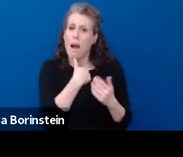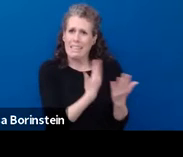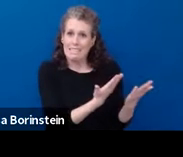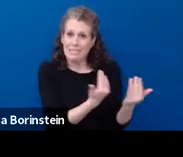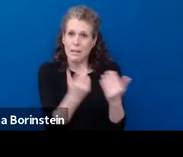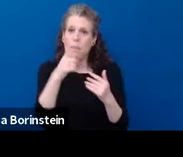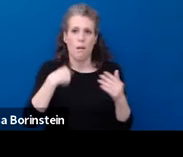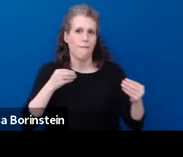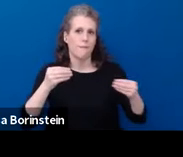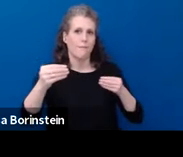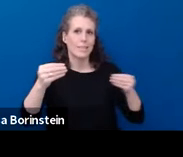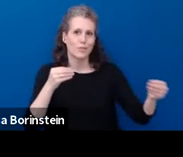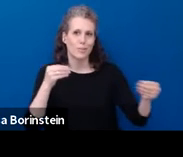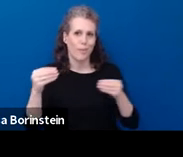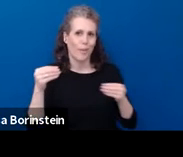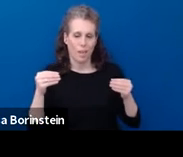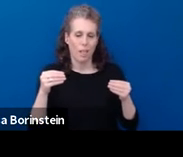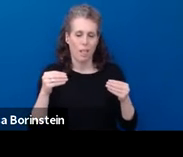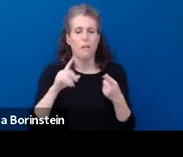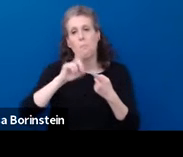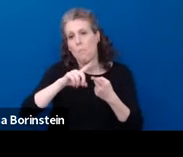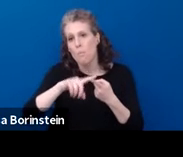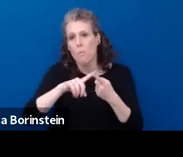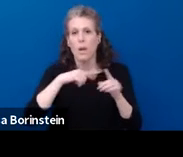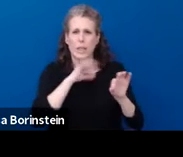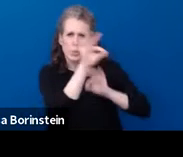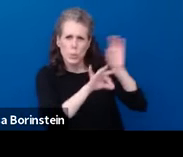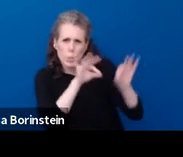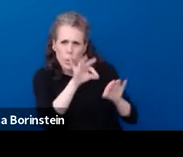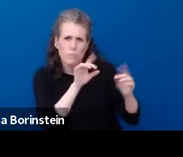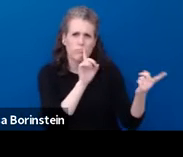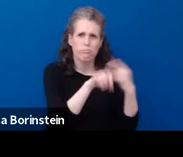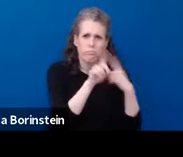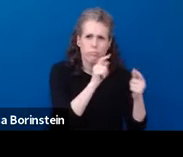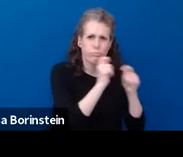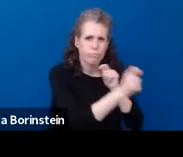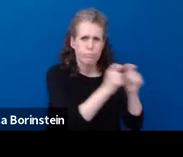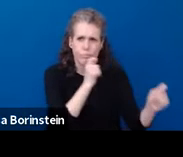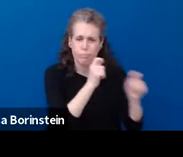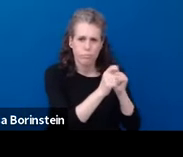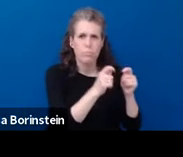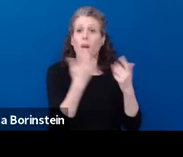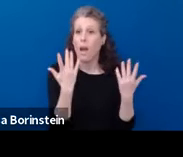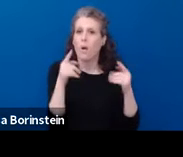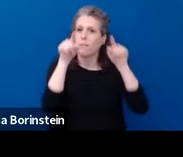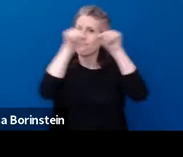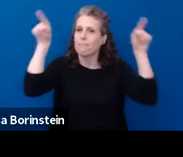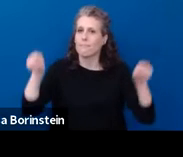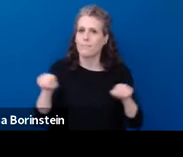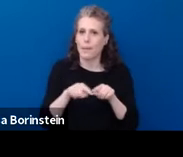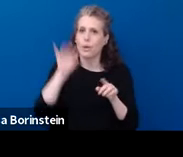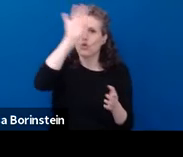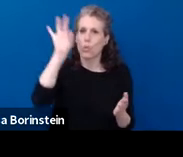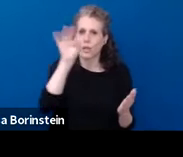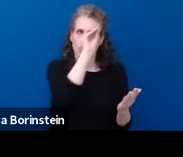offered interviews and just a questionnaire that they could fill in, so they could